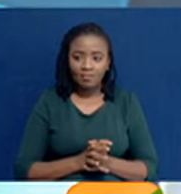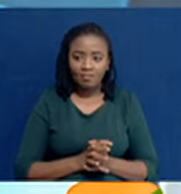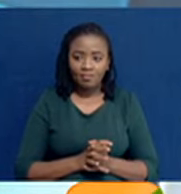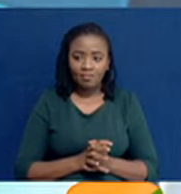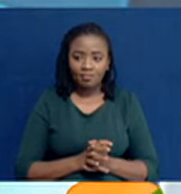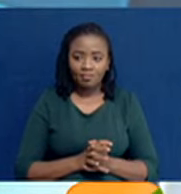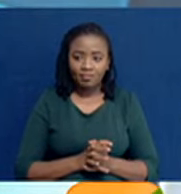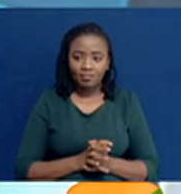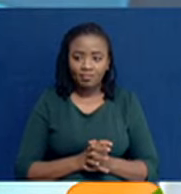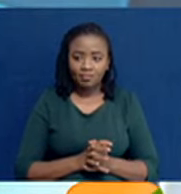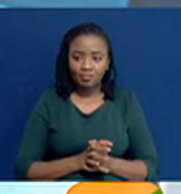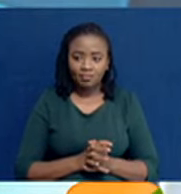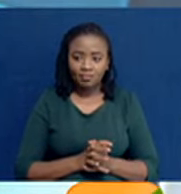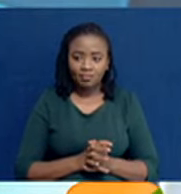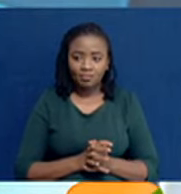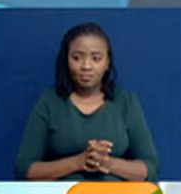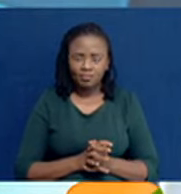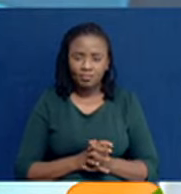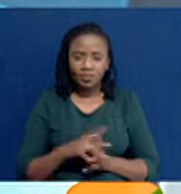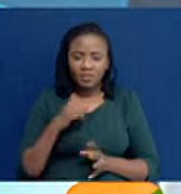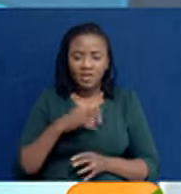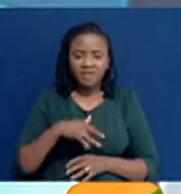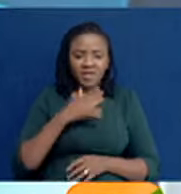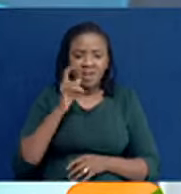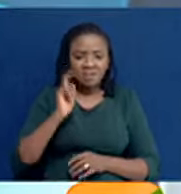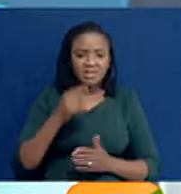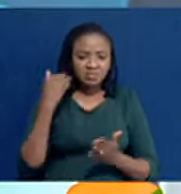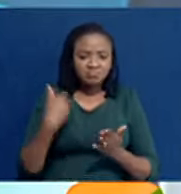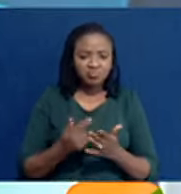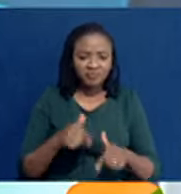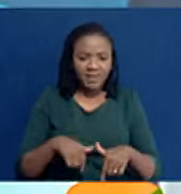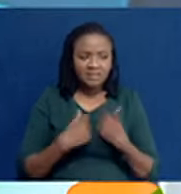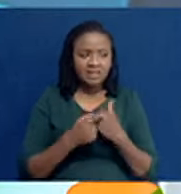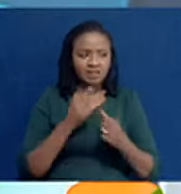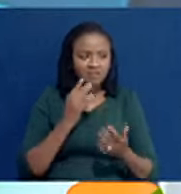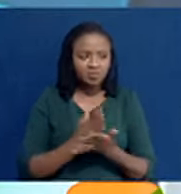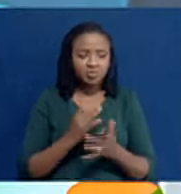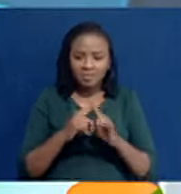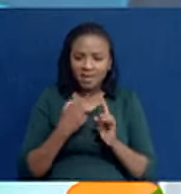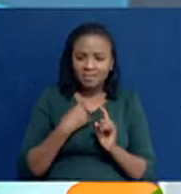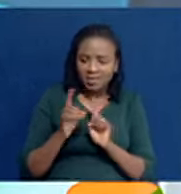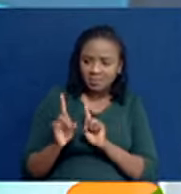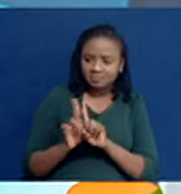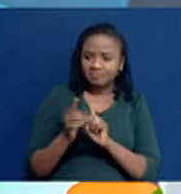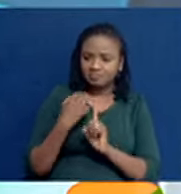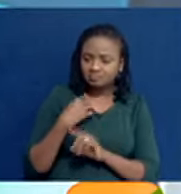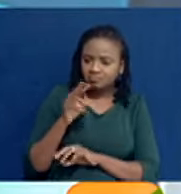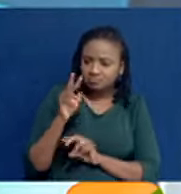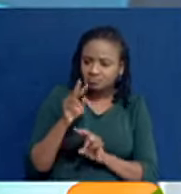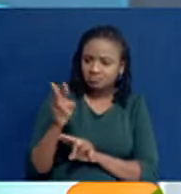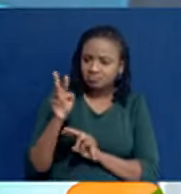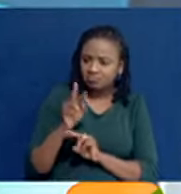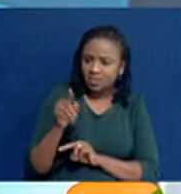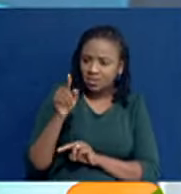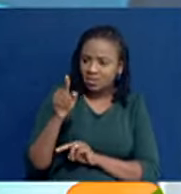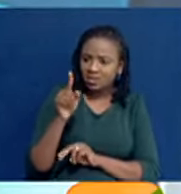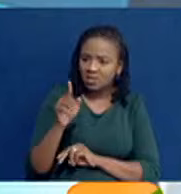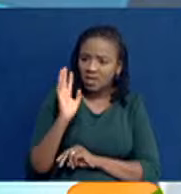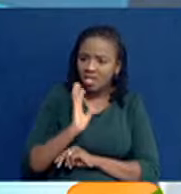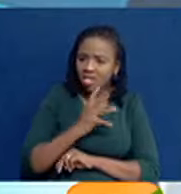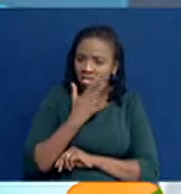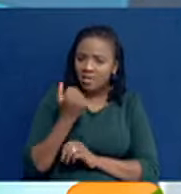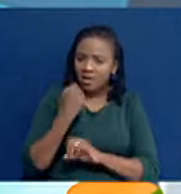I didn't feel that pressure, but being close to him and seeing how he was working, the very